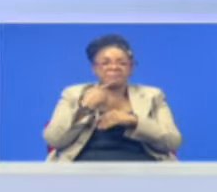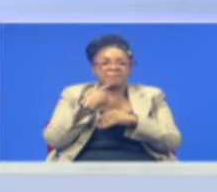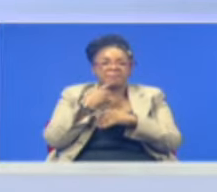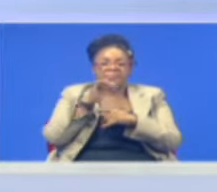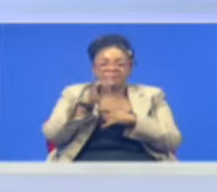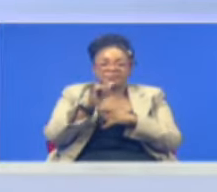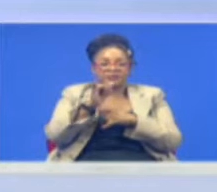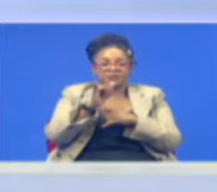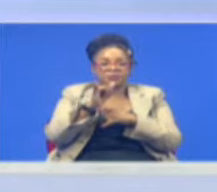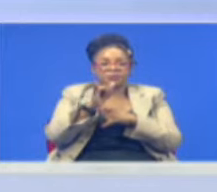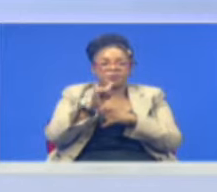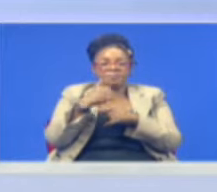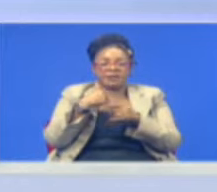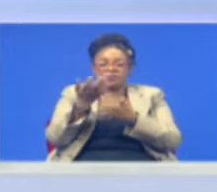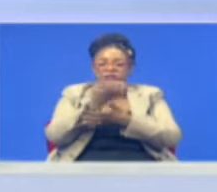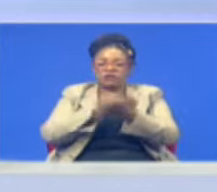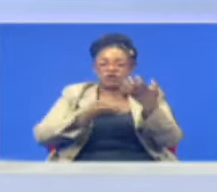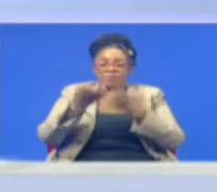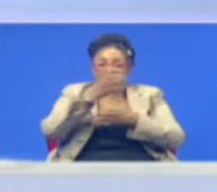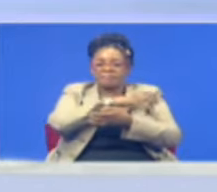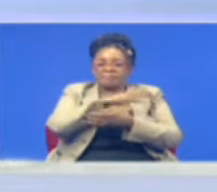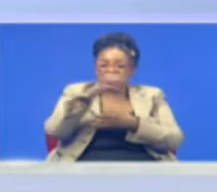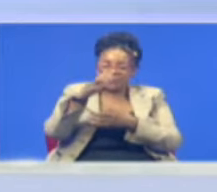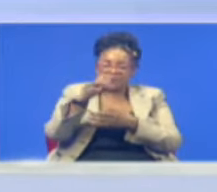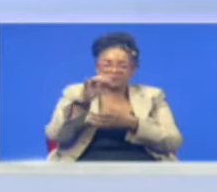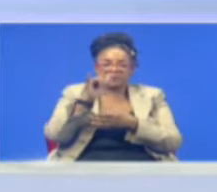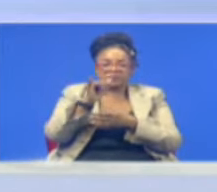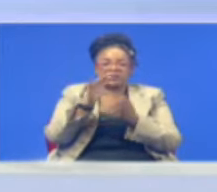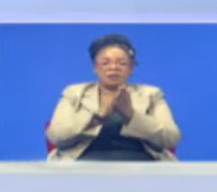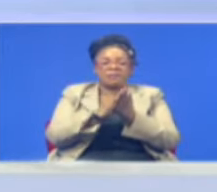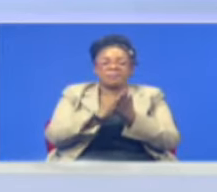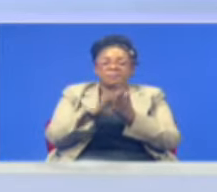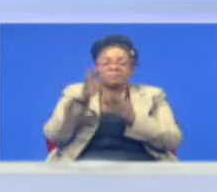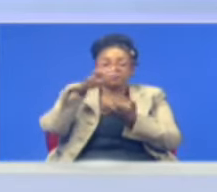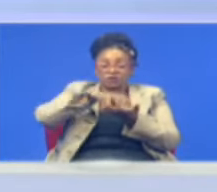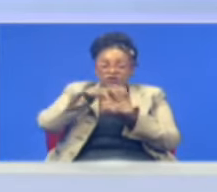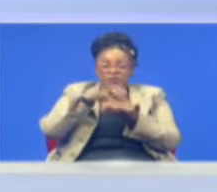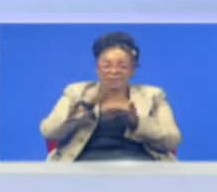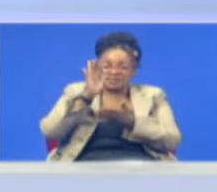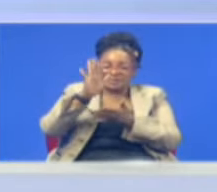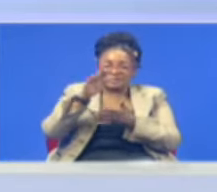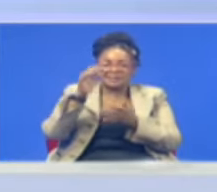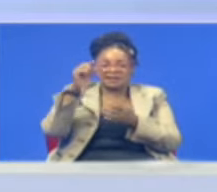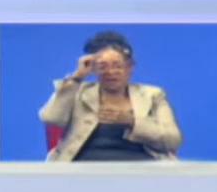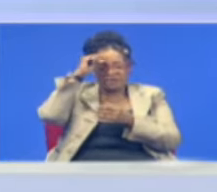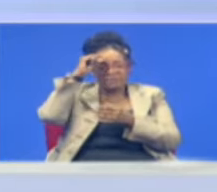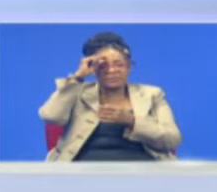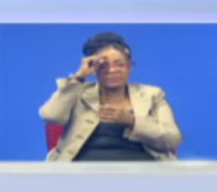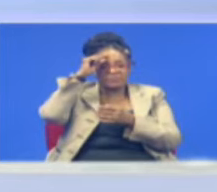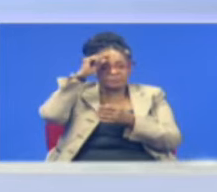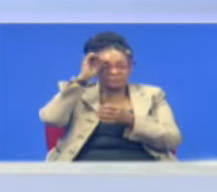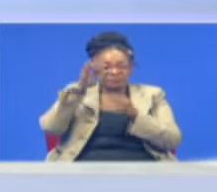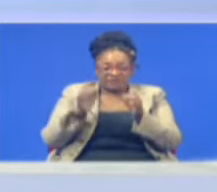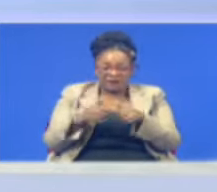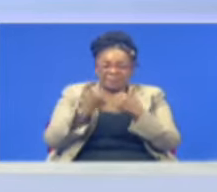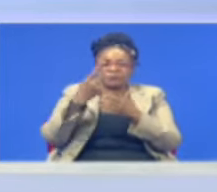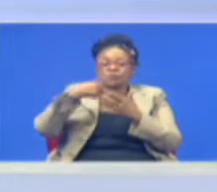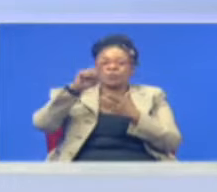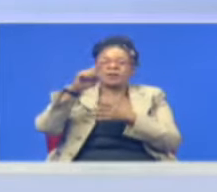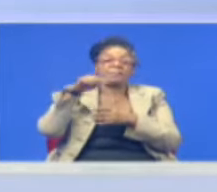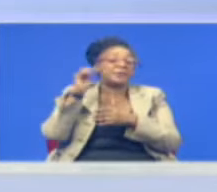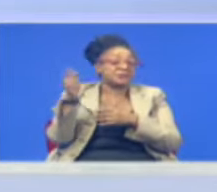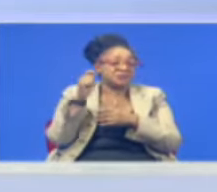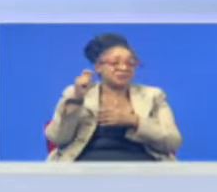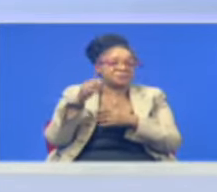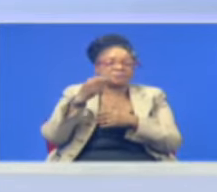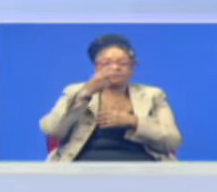centre around economic empowerment and their political position in his government if he wins the presidential race, as they believe Ruto